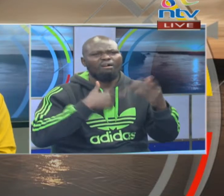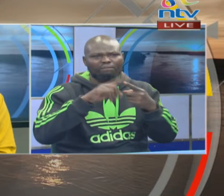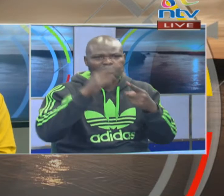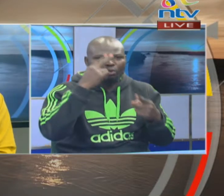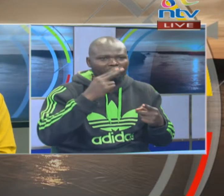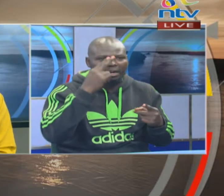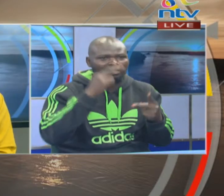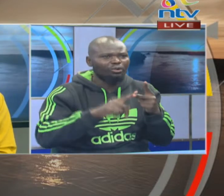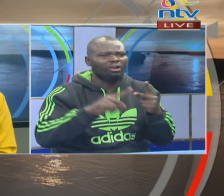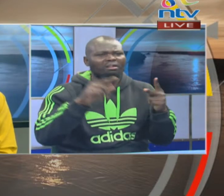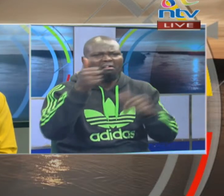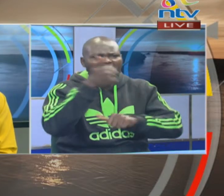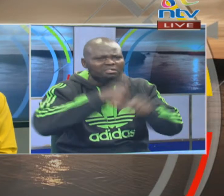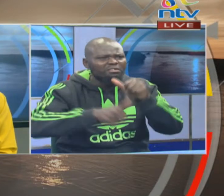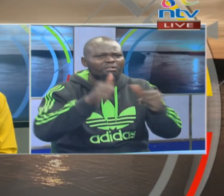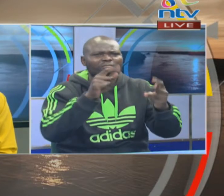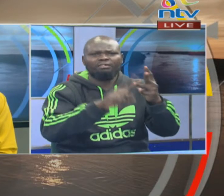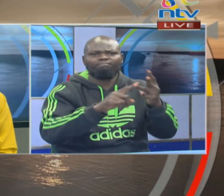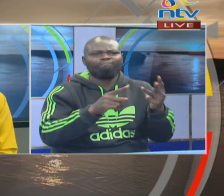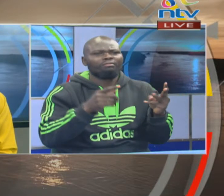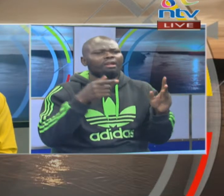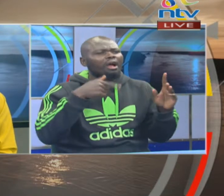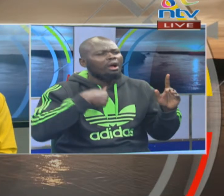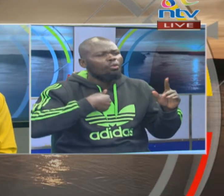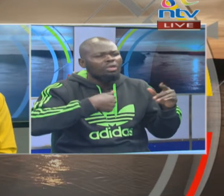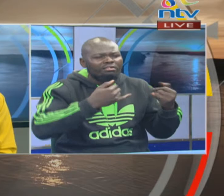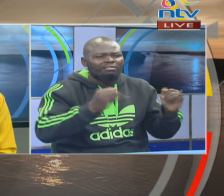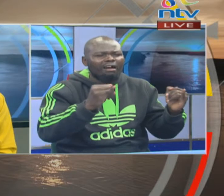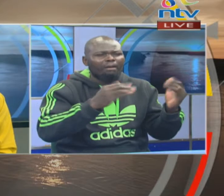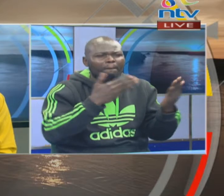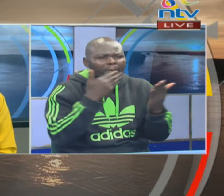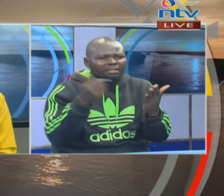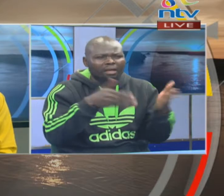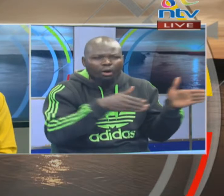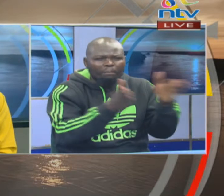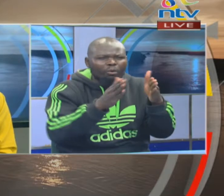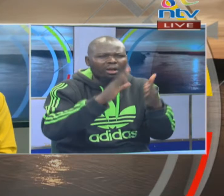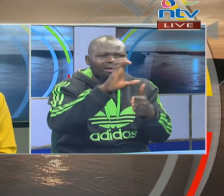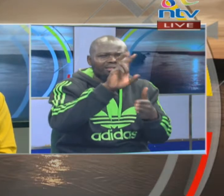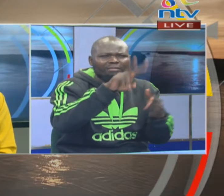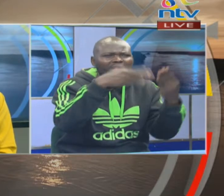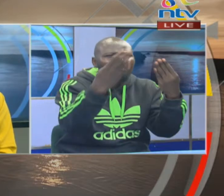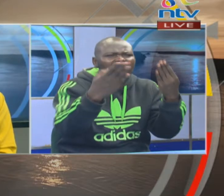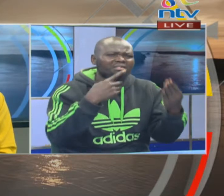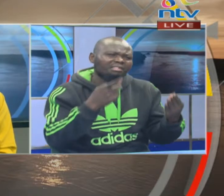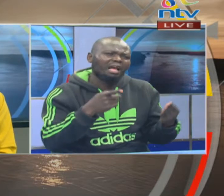had, but now I had the certificate from Kuja.